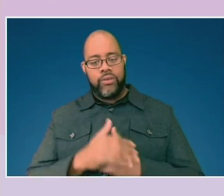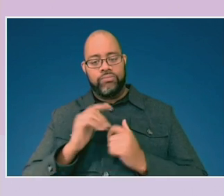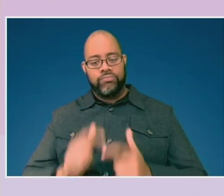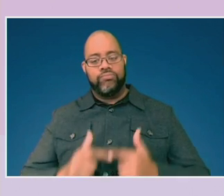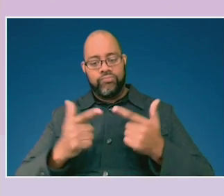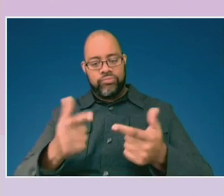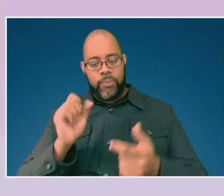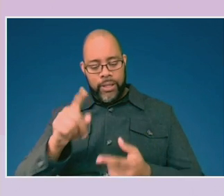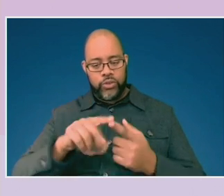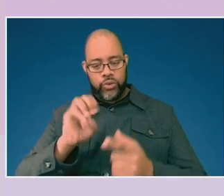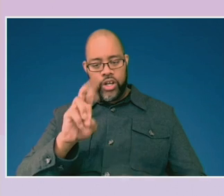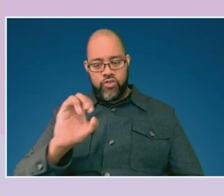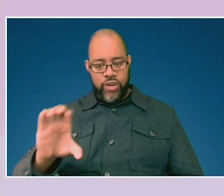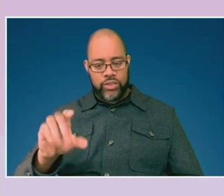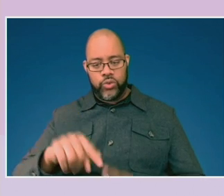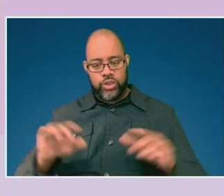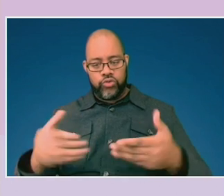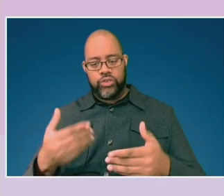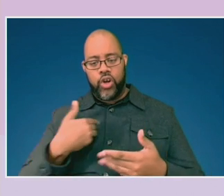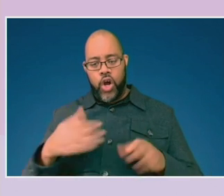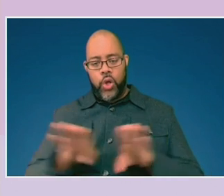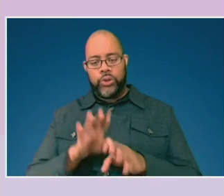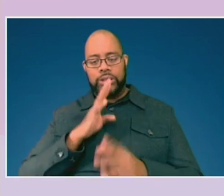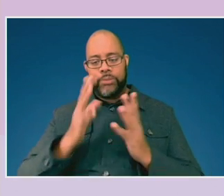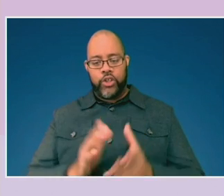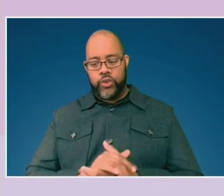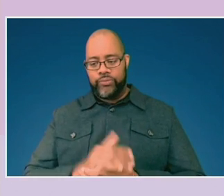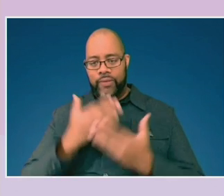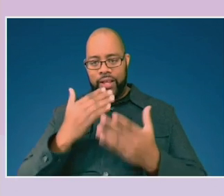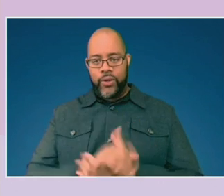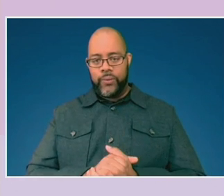back to Eric to introduce our closing speaker. Thank you.